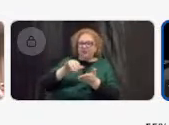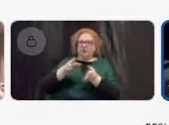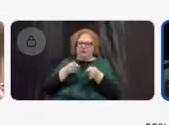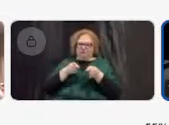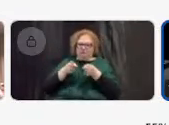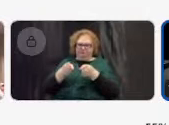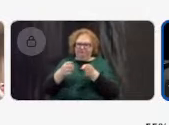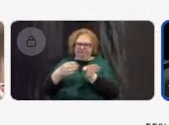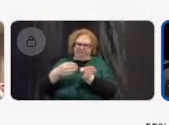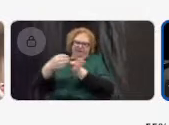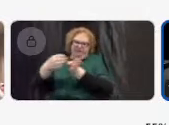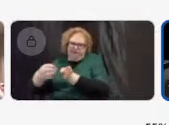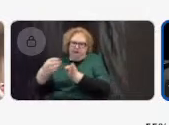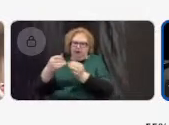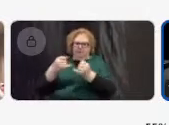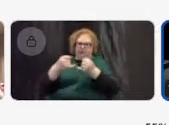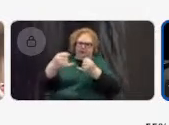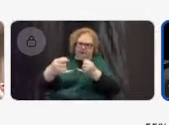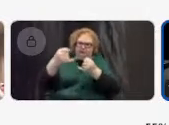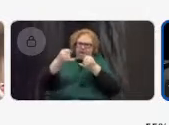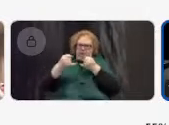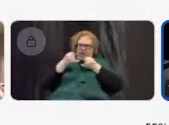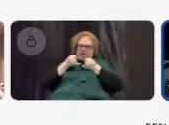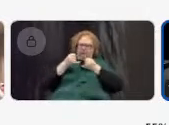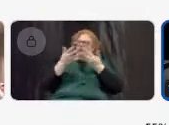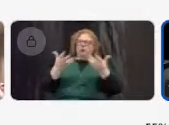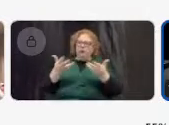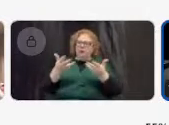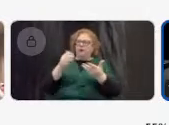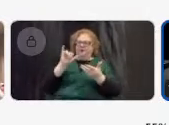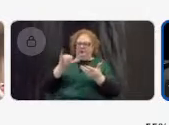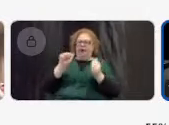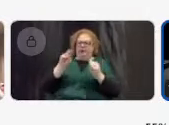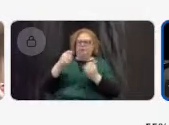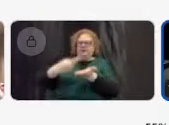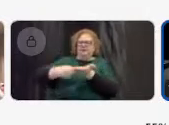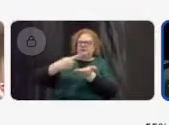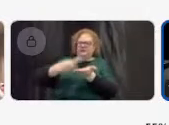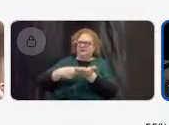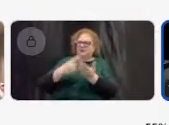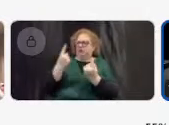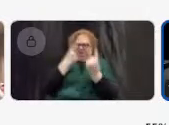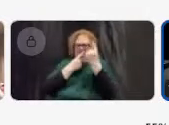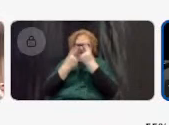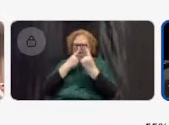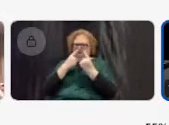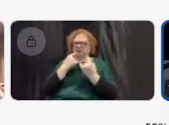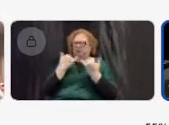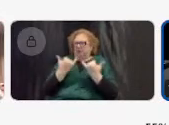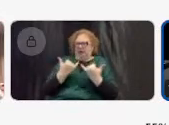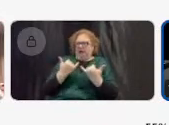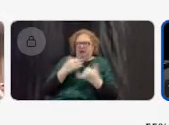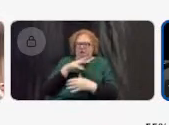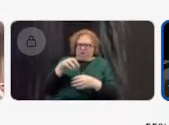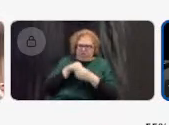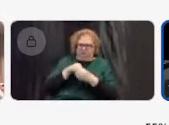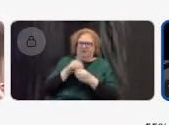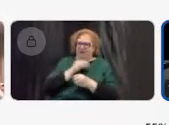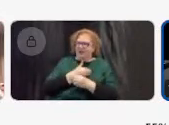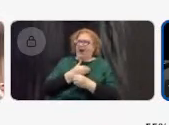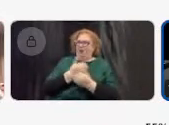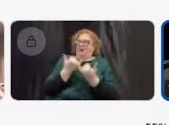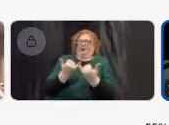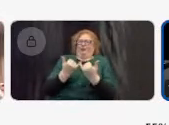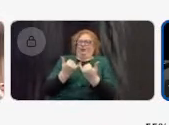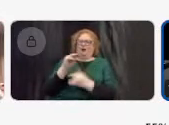It's adjusted now on existing streets that we have on the master street plan in the design stage of it. And